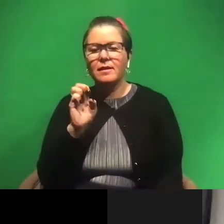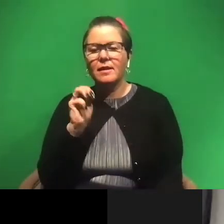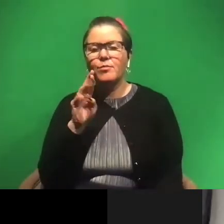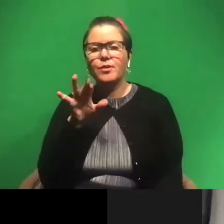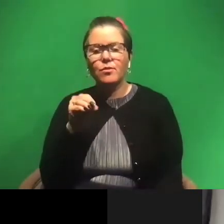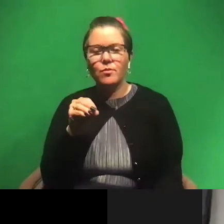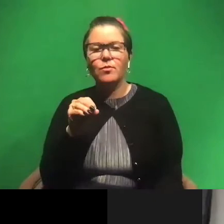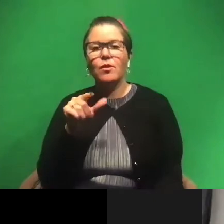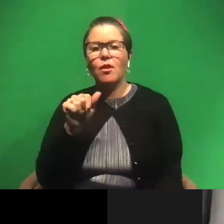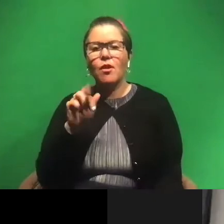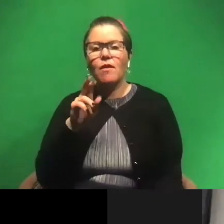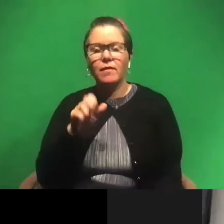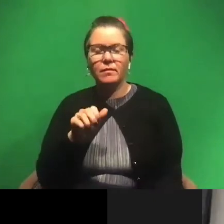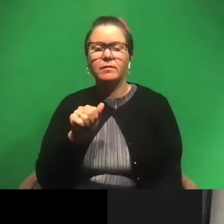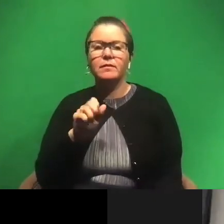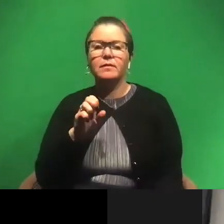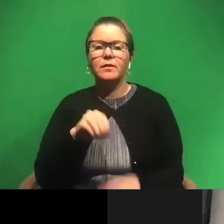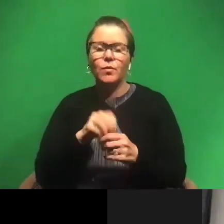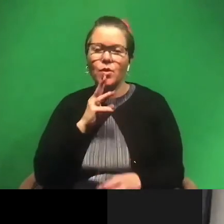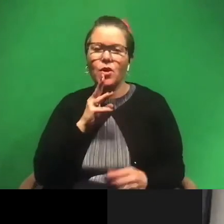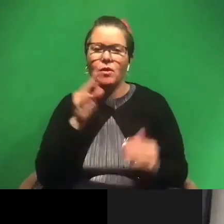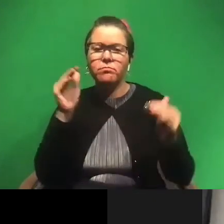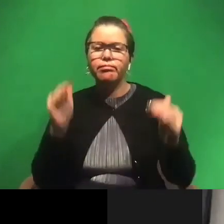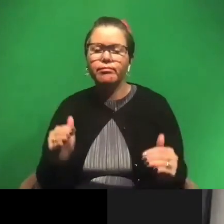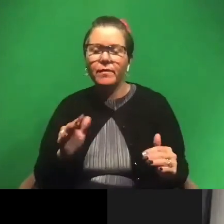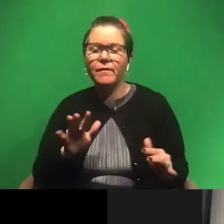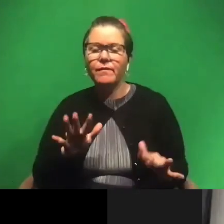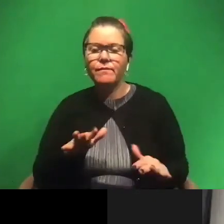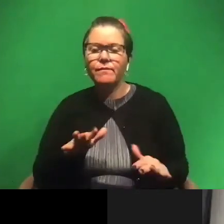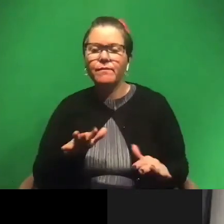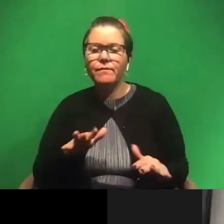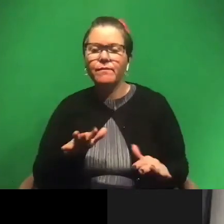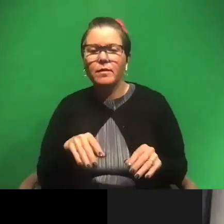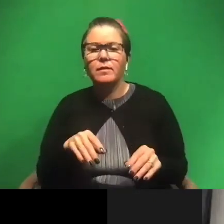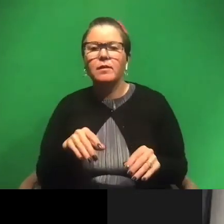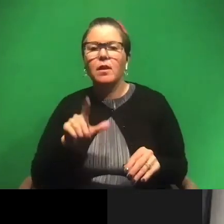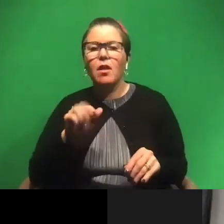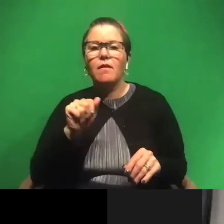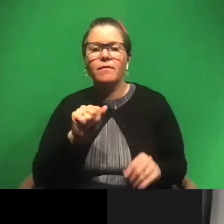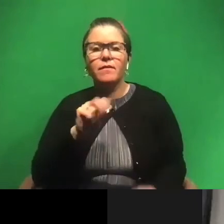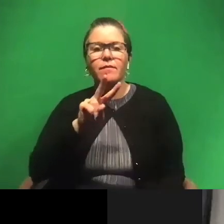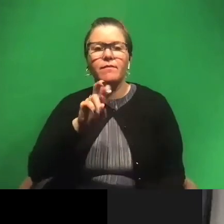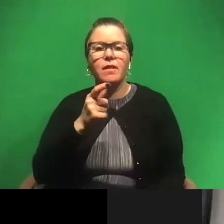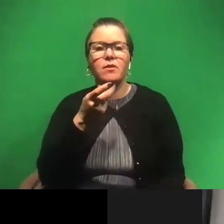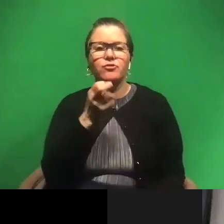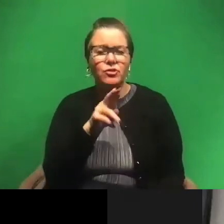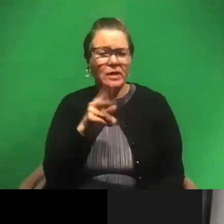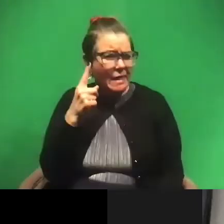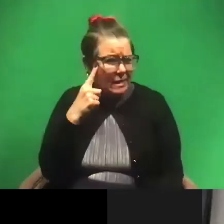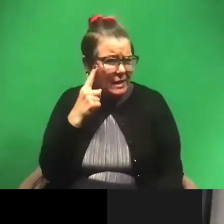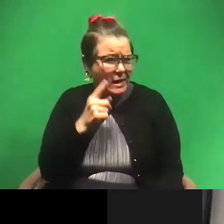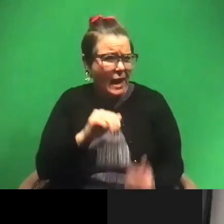in the water, and then they settle down onto the floor. The larval stage is called a veliger, I think is how you pronounce